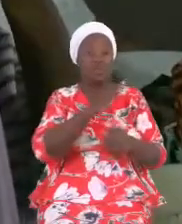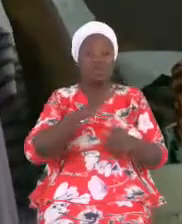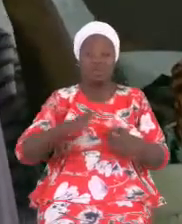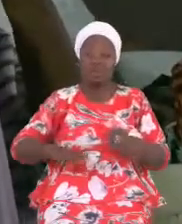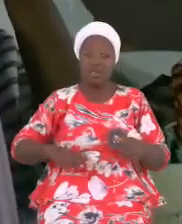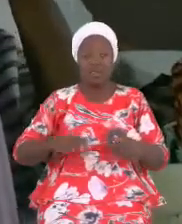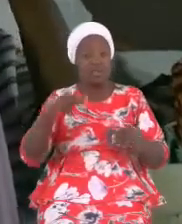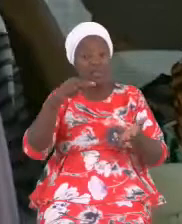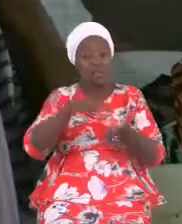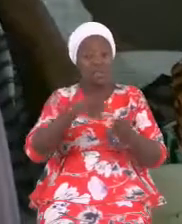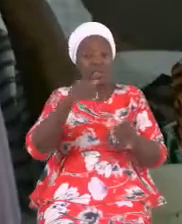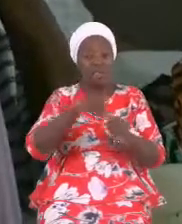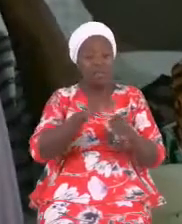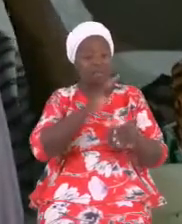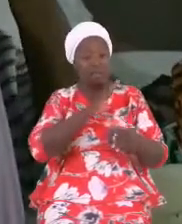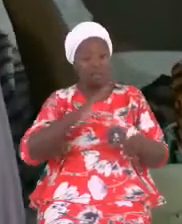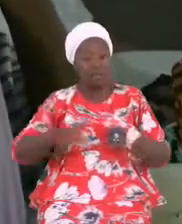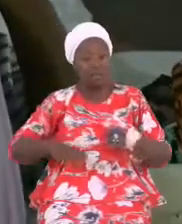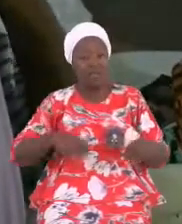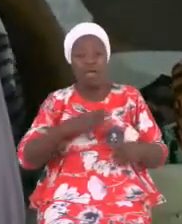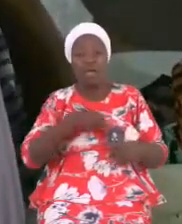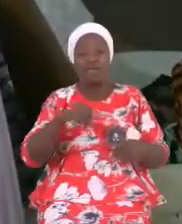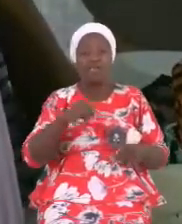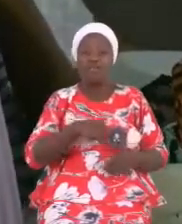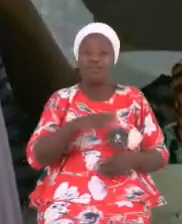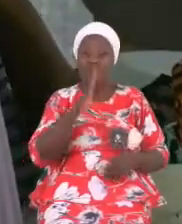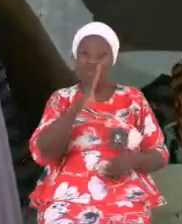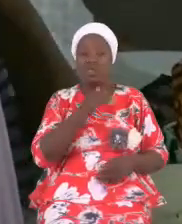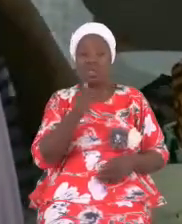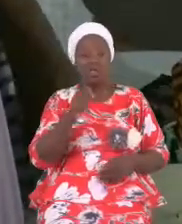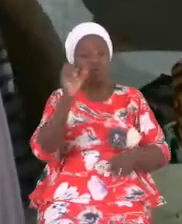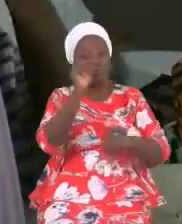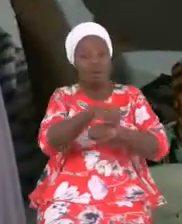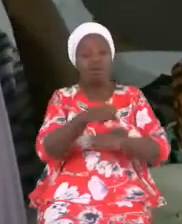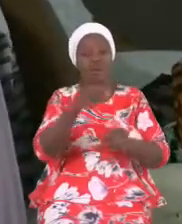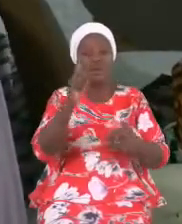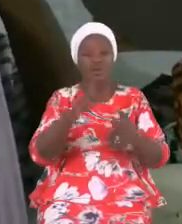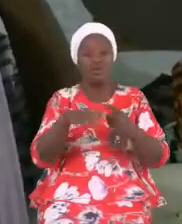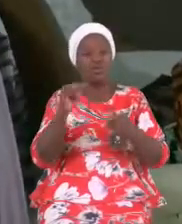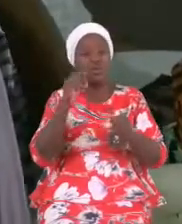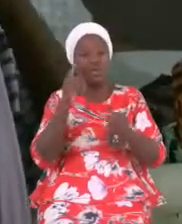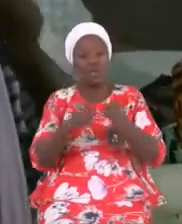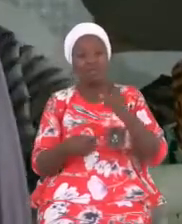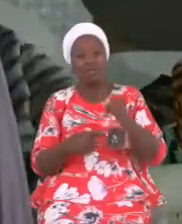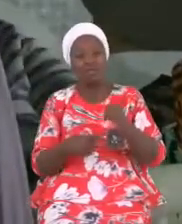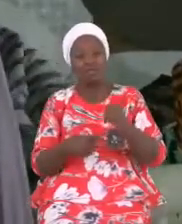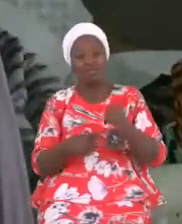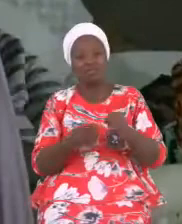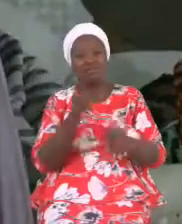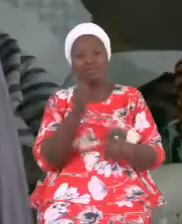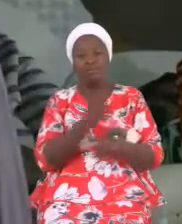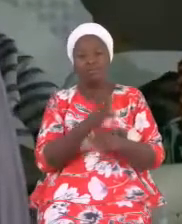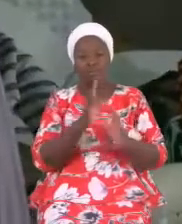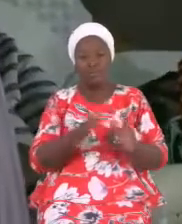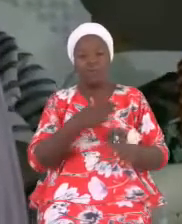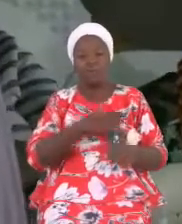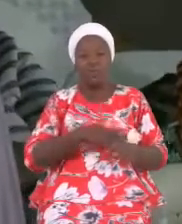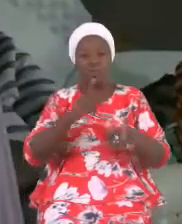overcomer to the end. Counselors, attend to those in the language area